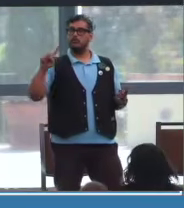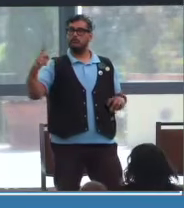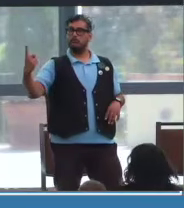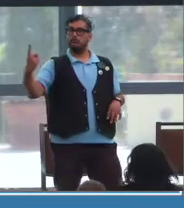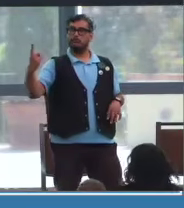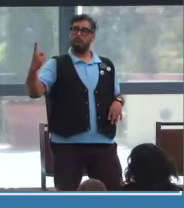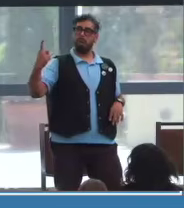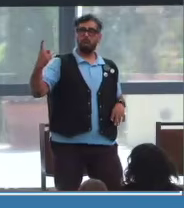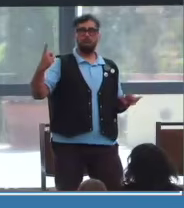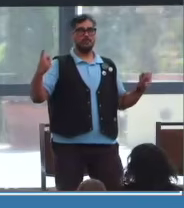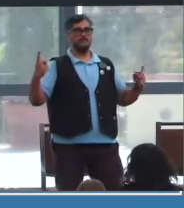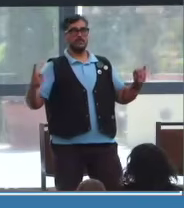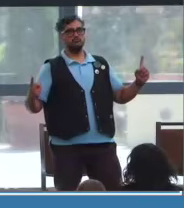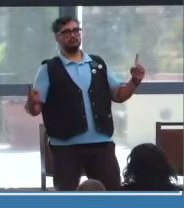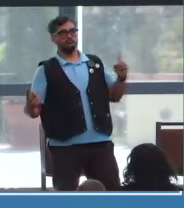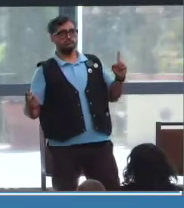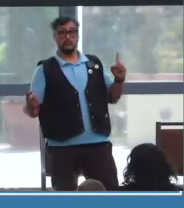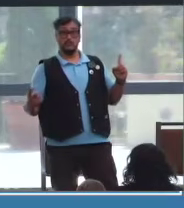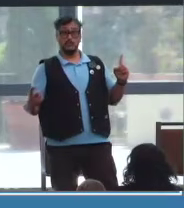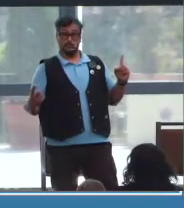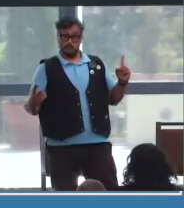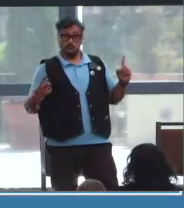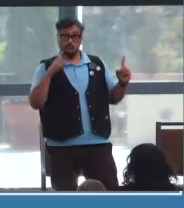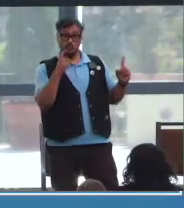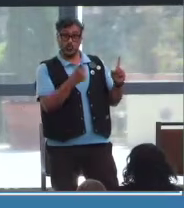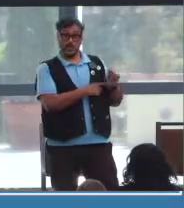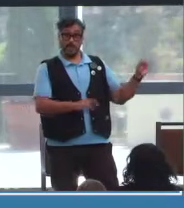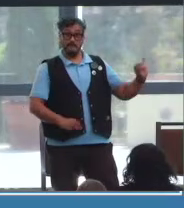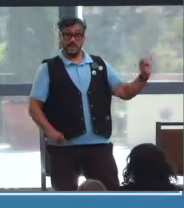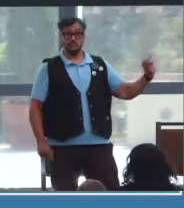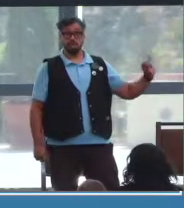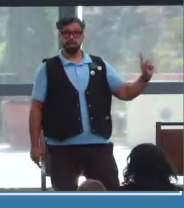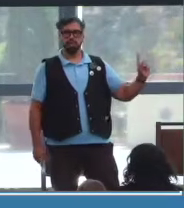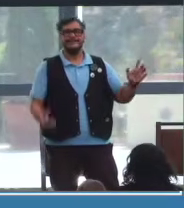perturbations, any infections. Once it notices an infection, let's say a cut